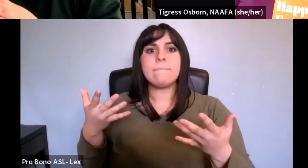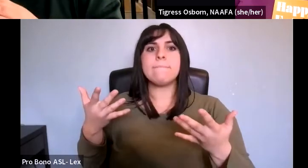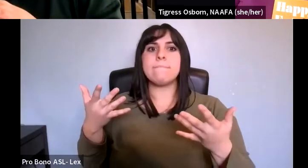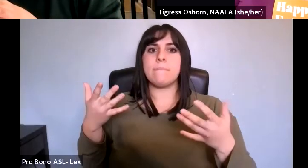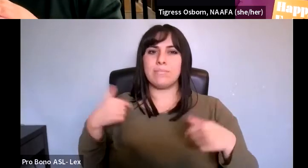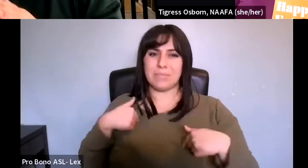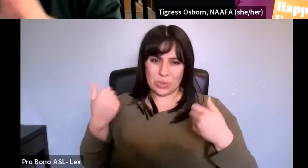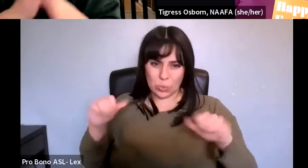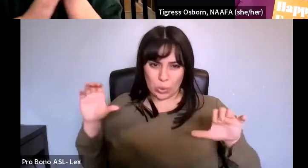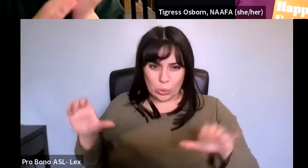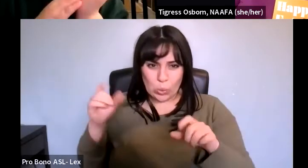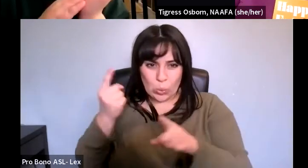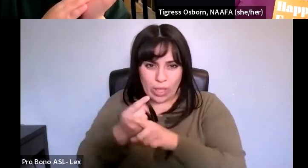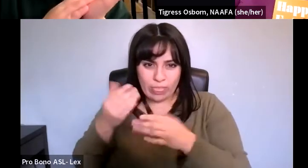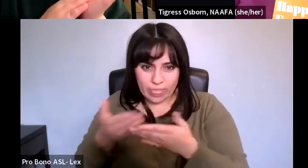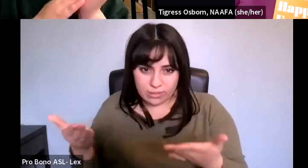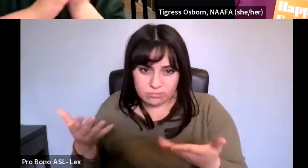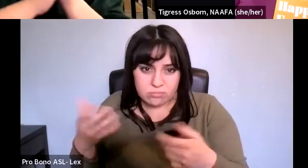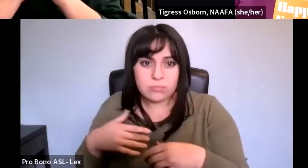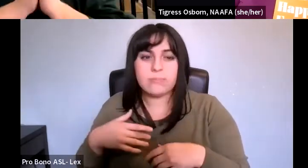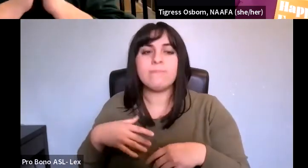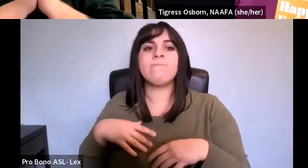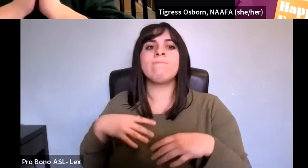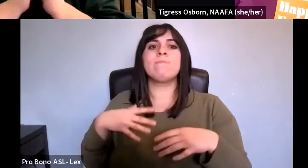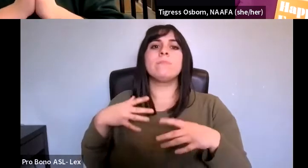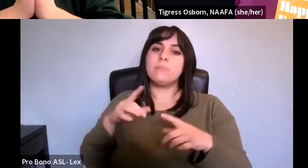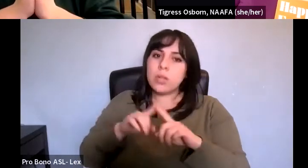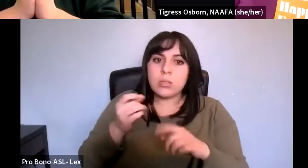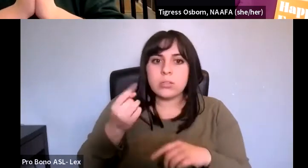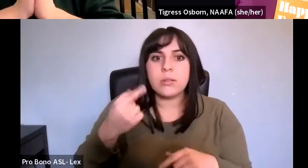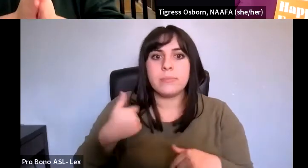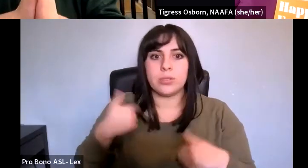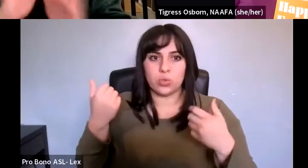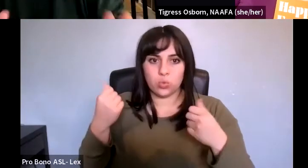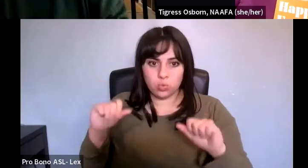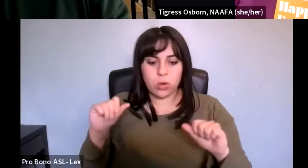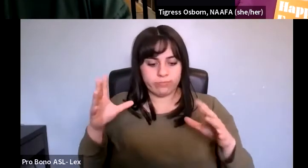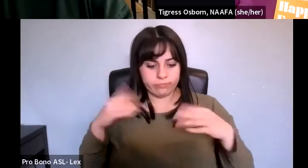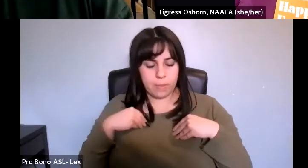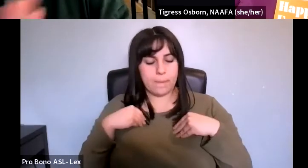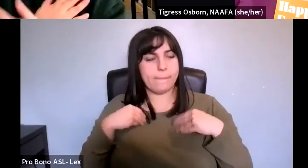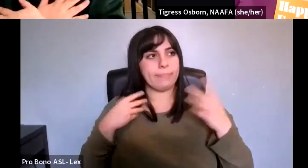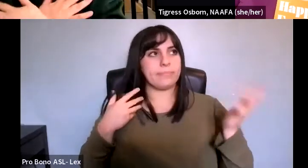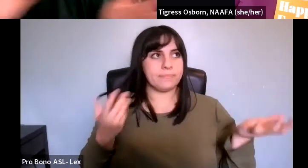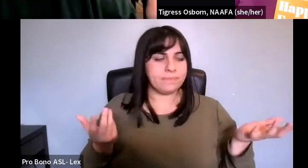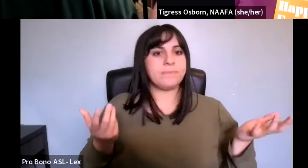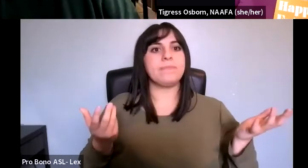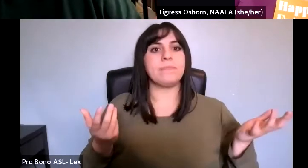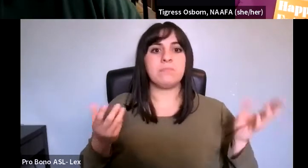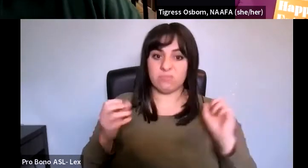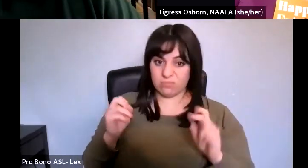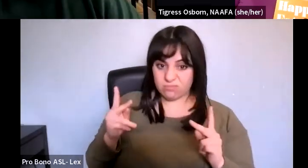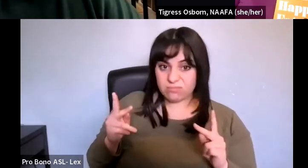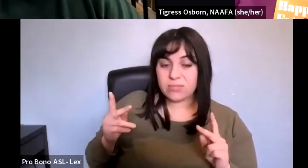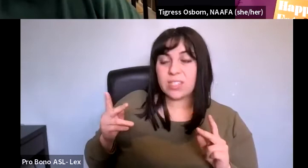either be super honest and human or you can do the right thing. But I'm trying to do both and say, oh yeah, listen, I'm gonna fuck